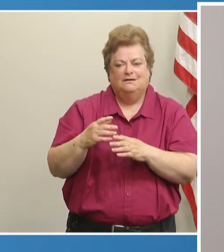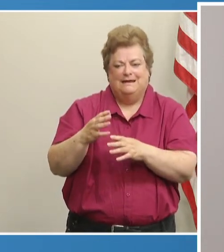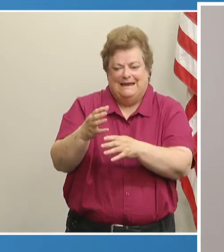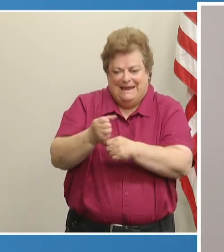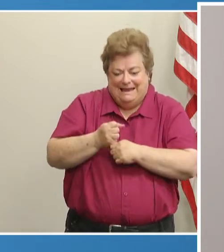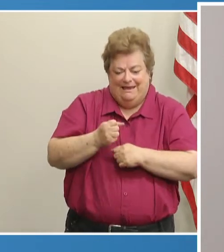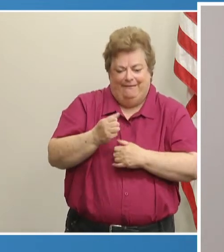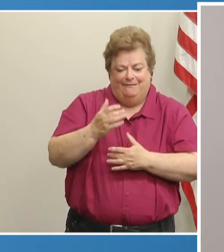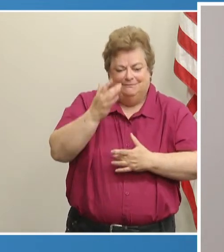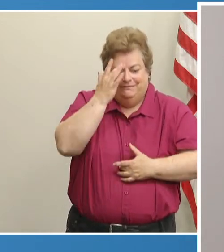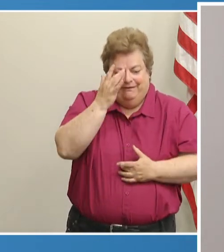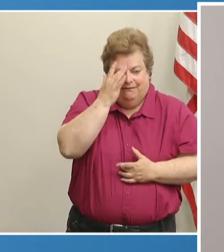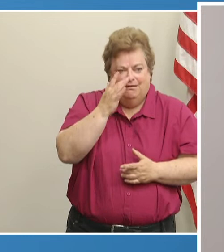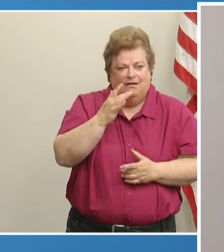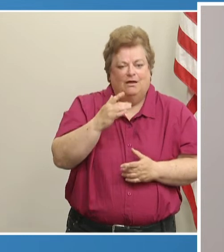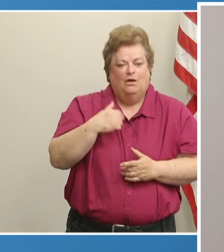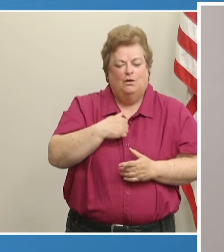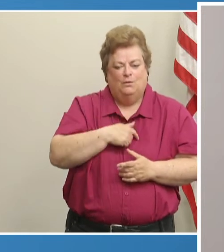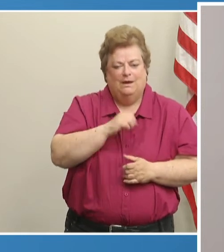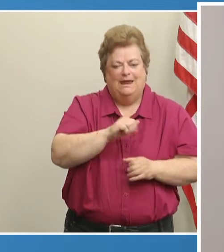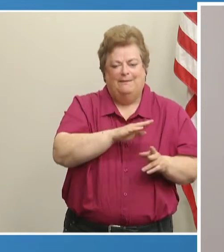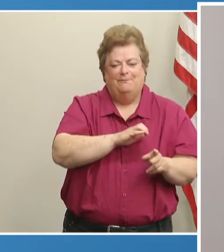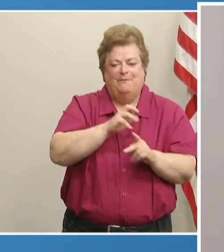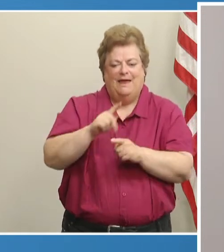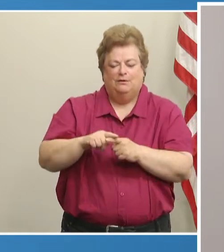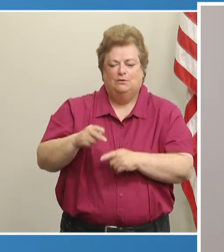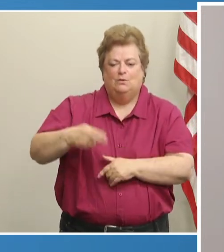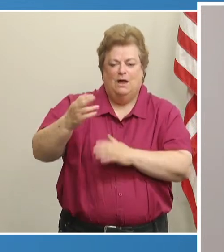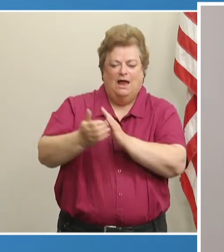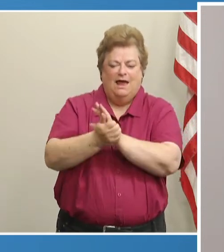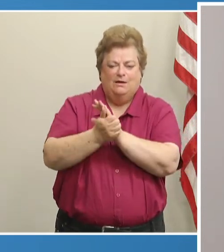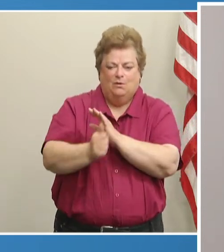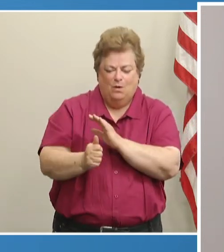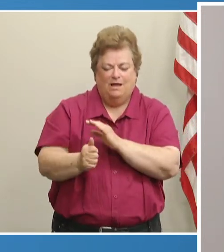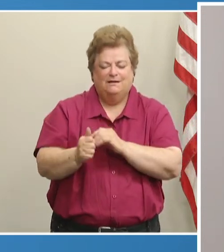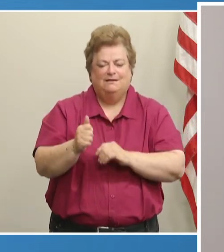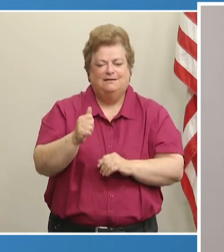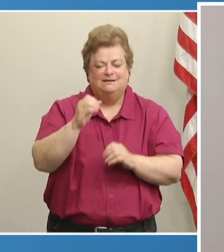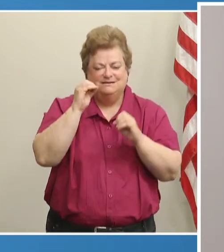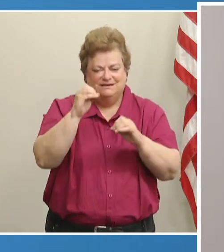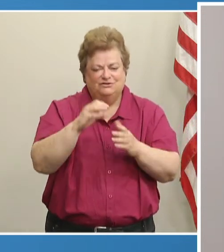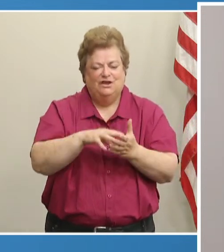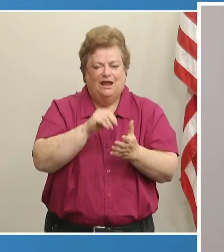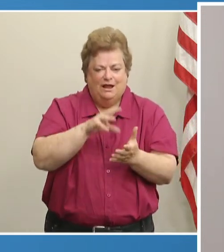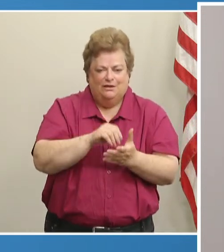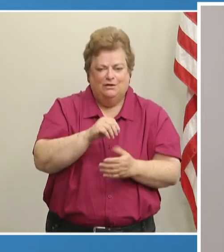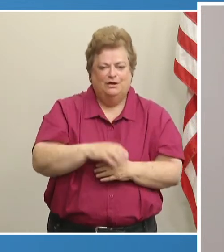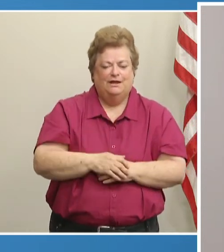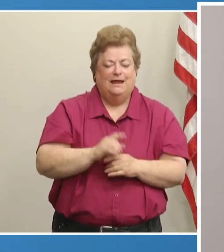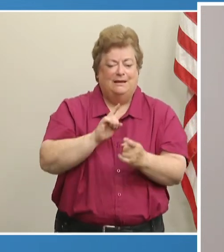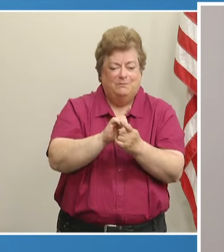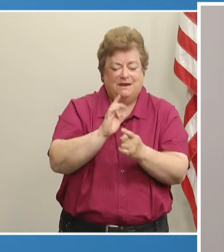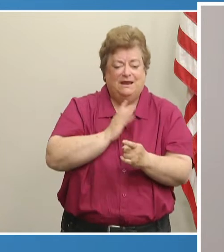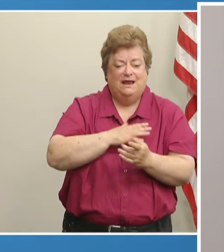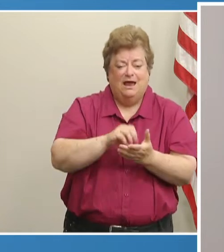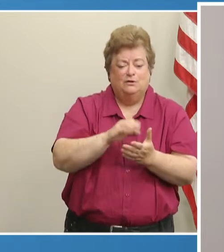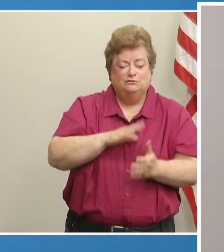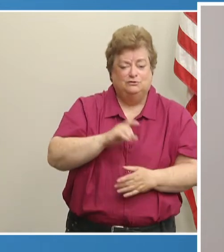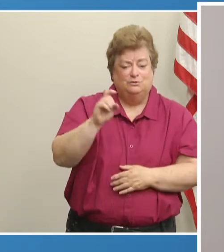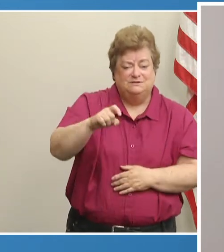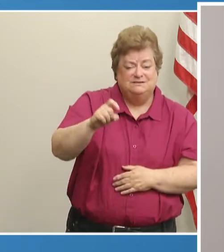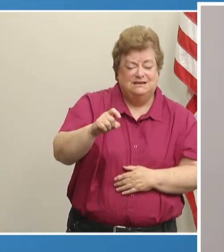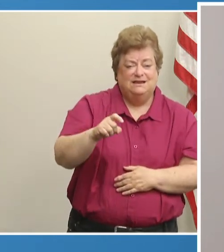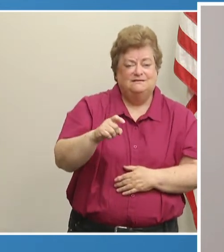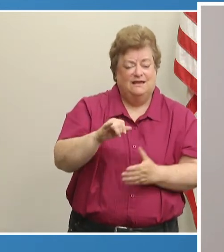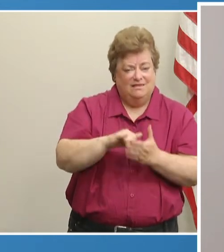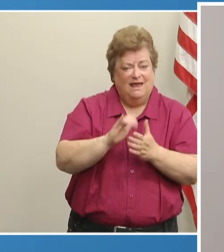can get back more quickly to high quality teaching and learning and meeting all of our students' needs. And that is ultimately our goal. And we also know